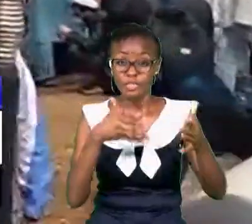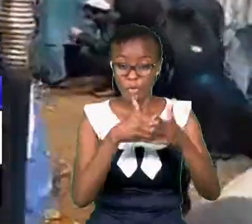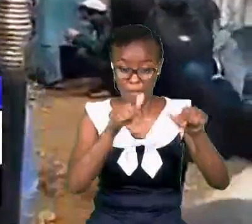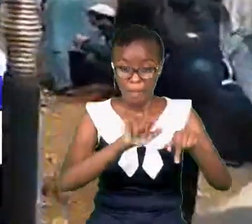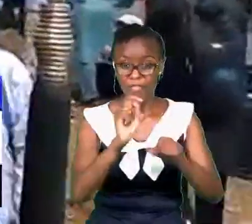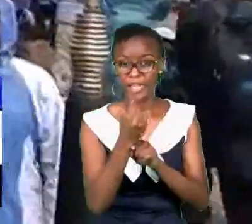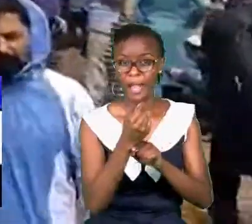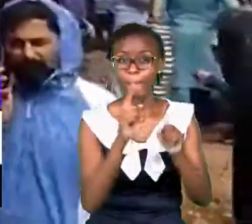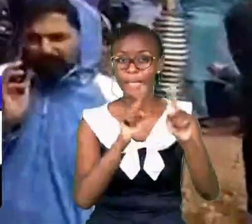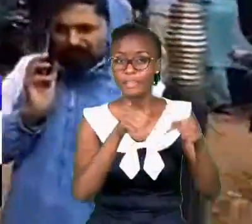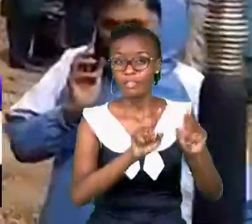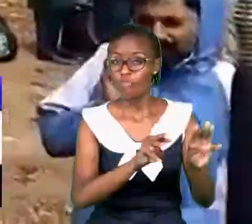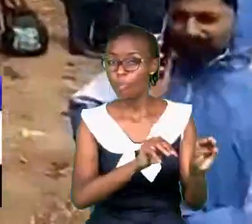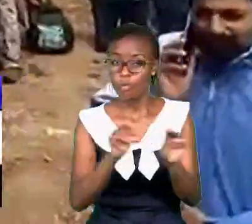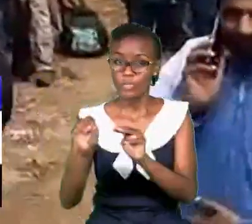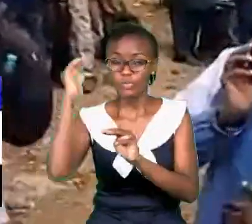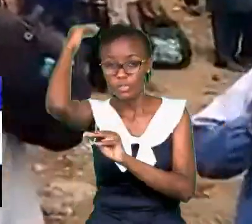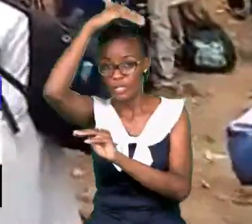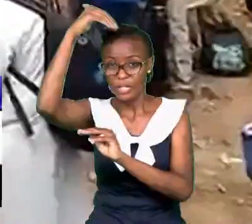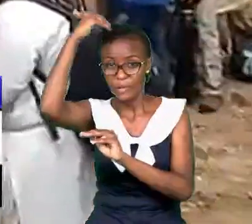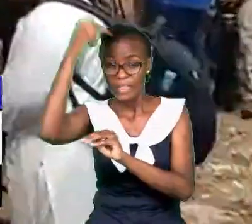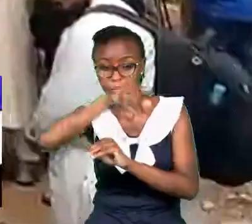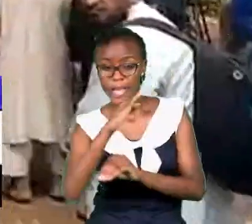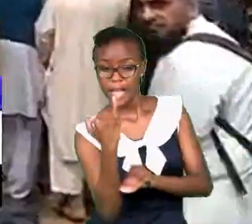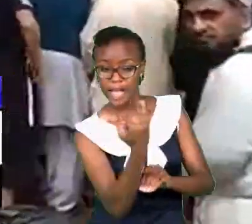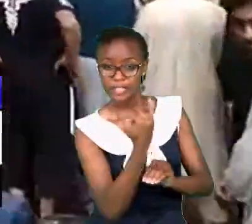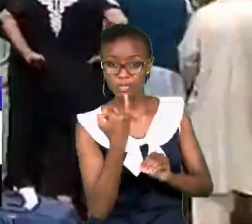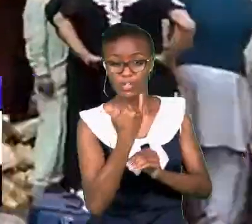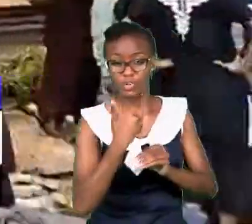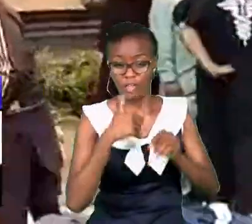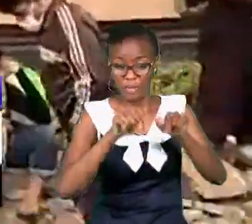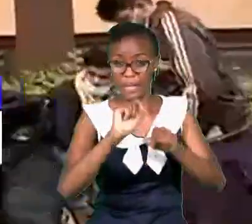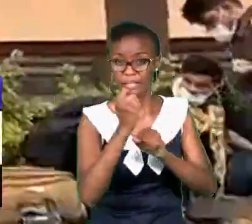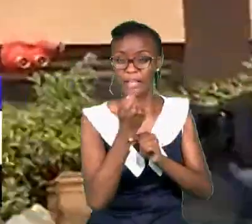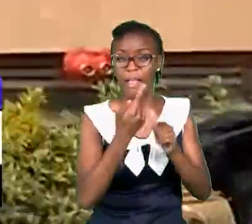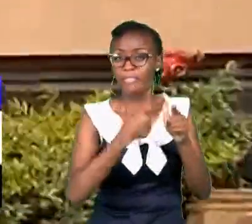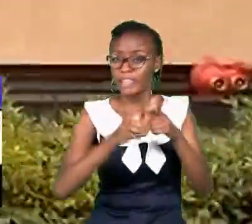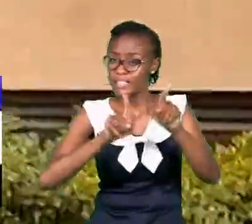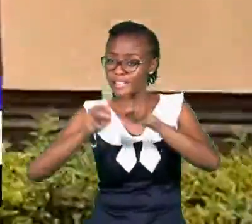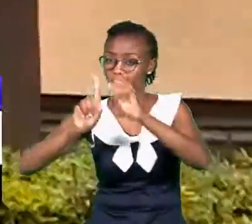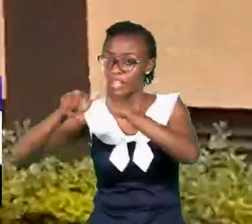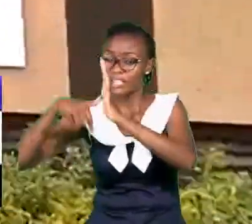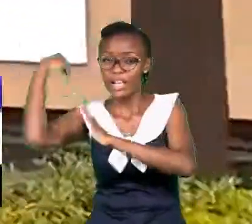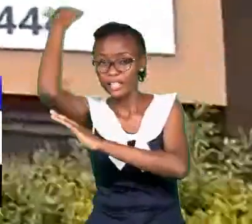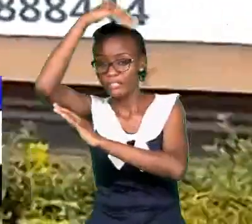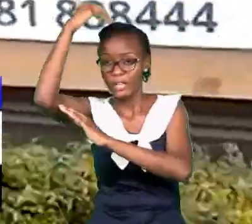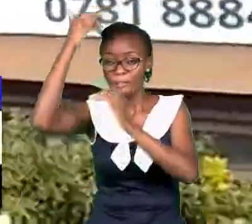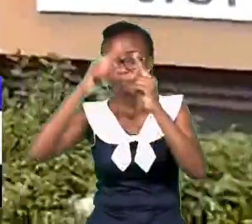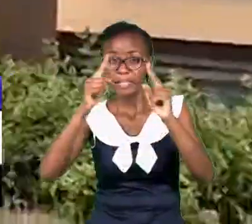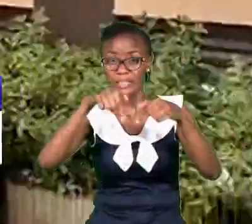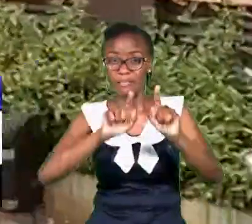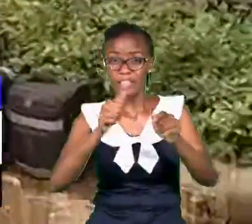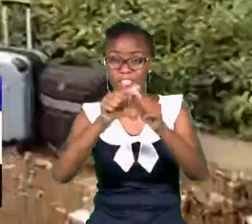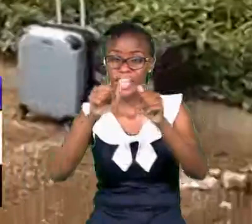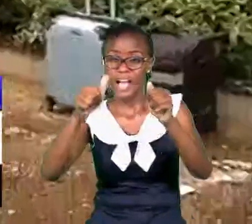and are on quarantine in Kenya ahead of their trip to Saudi Arabia, escaping the tough quarantine rules in the